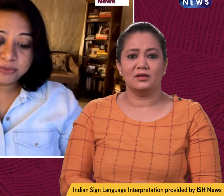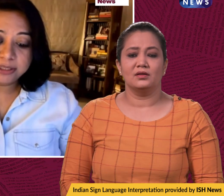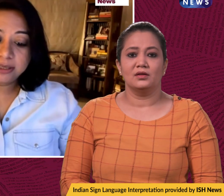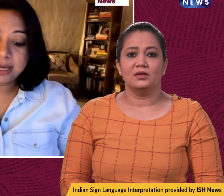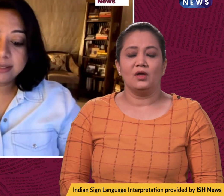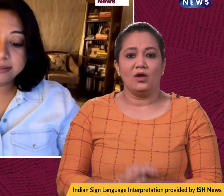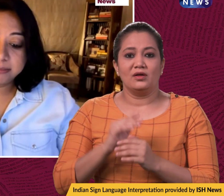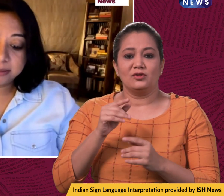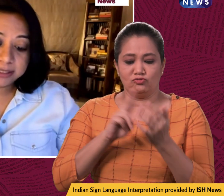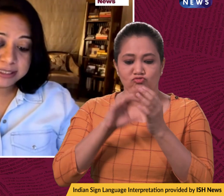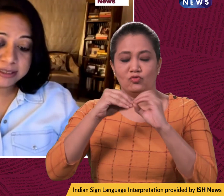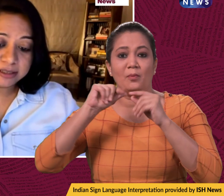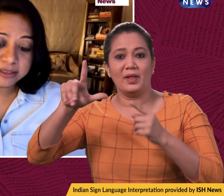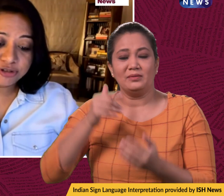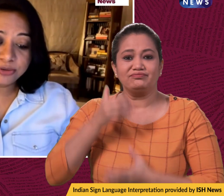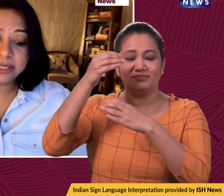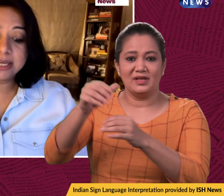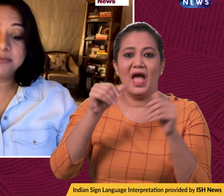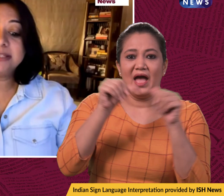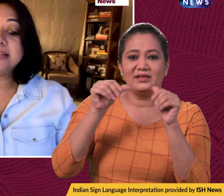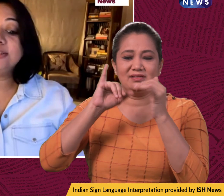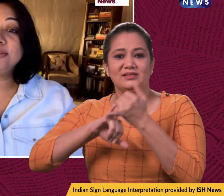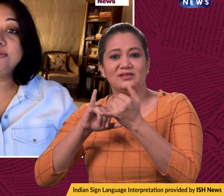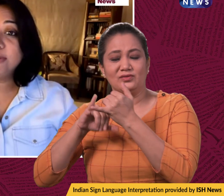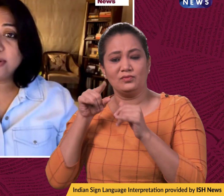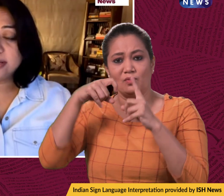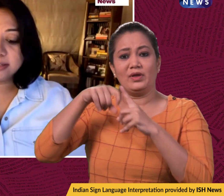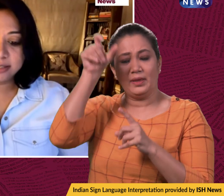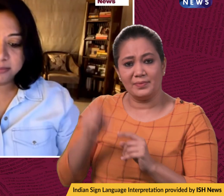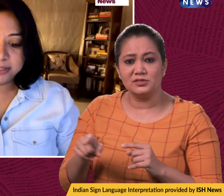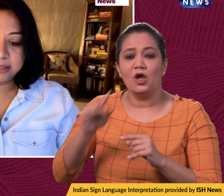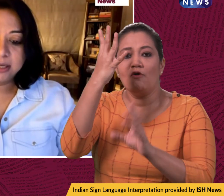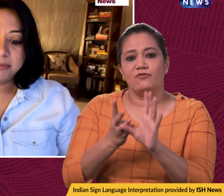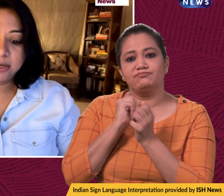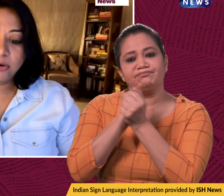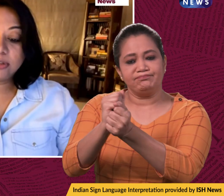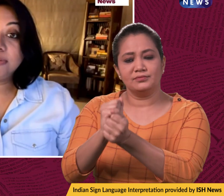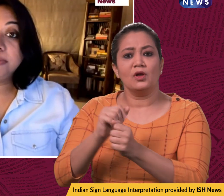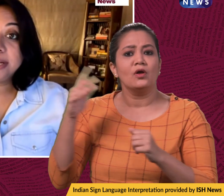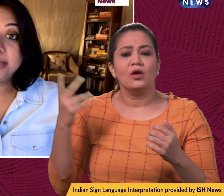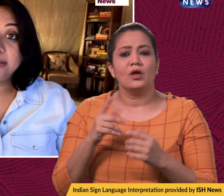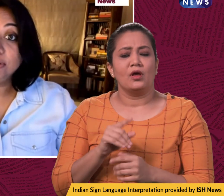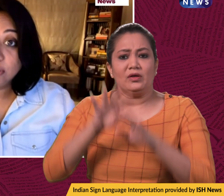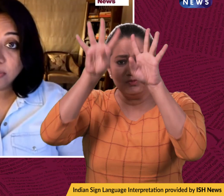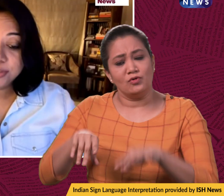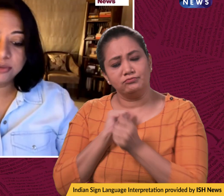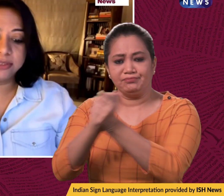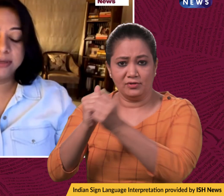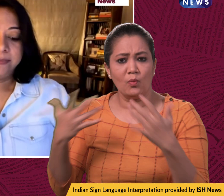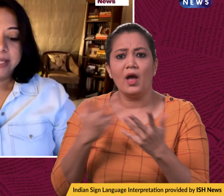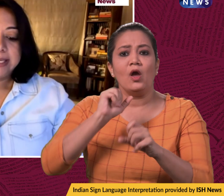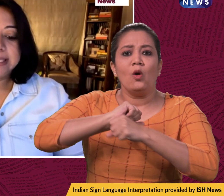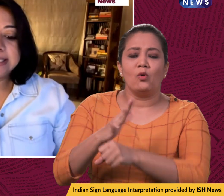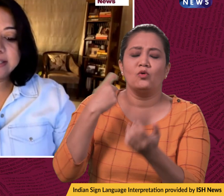Prize winner and Myanmar's leader Aung San Suu Kyi has been sentenced to four years in prison by a court for breaking COVID